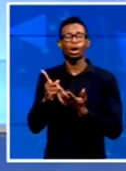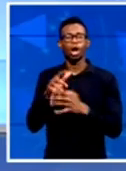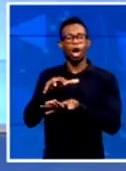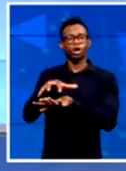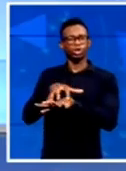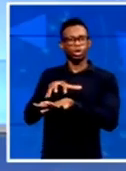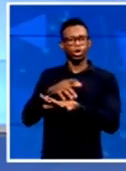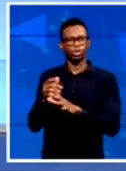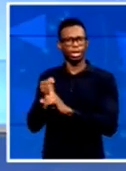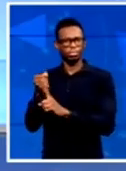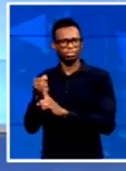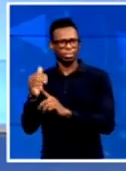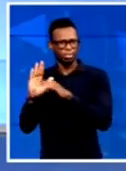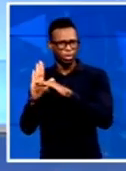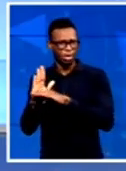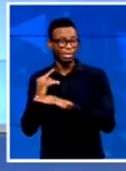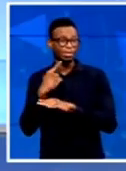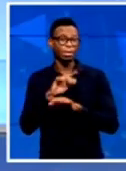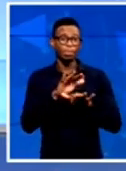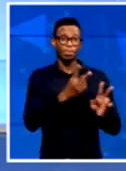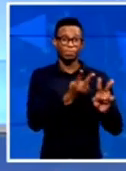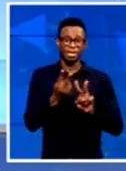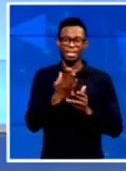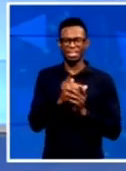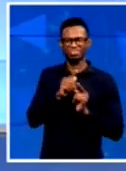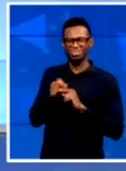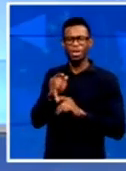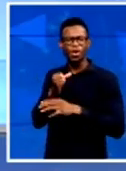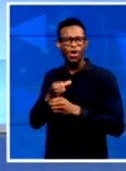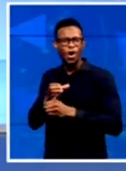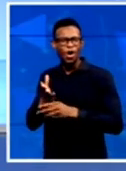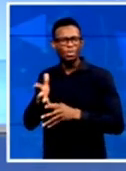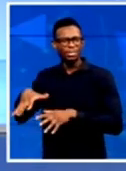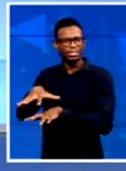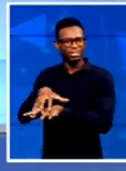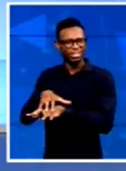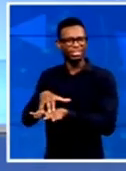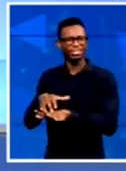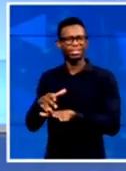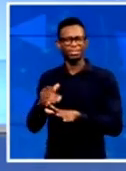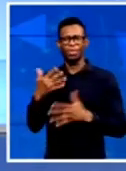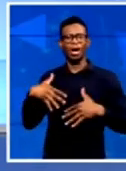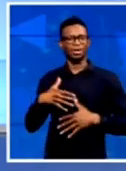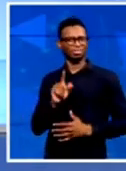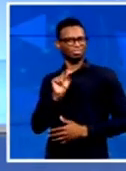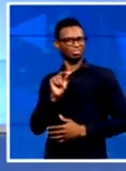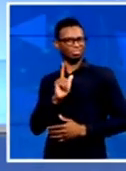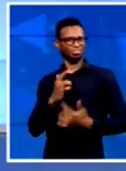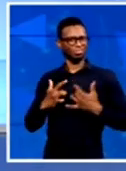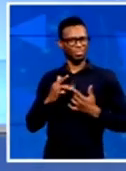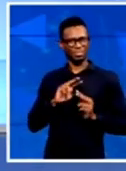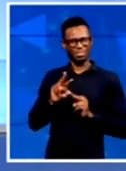heaven, enjoying something to eat at coffee shops, buying macadamia nuts, go for a hike or